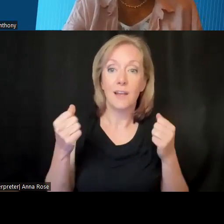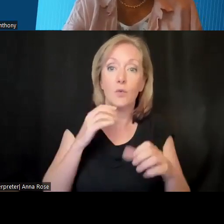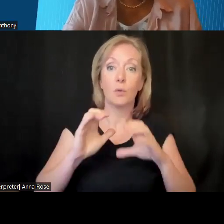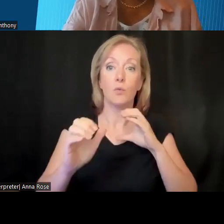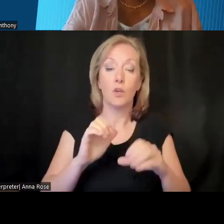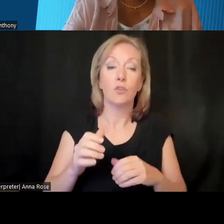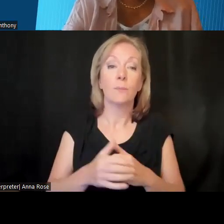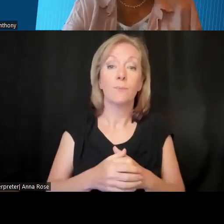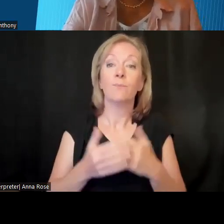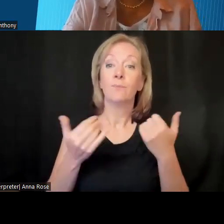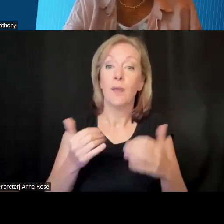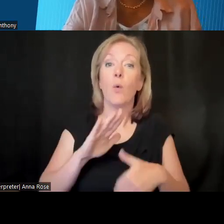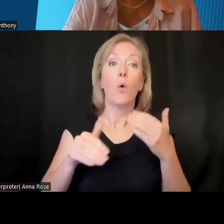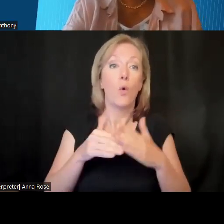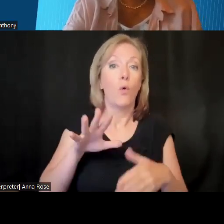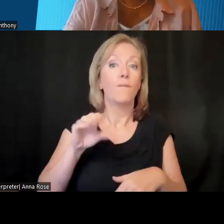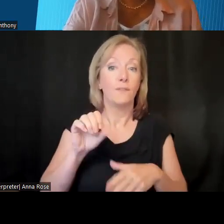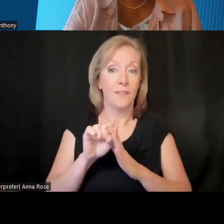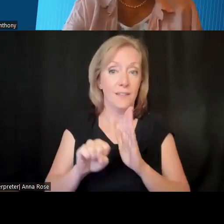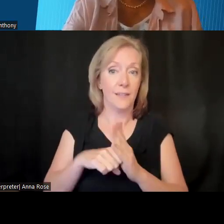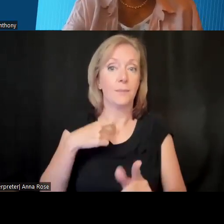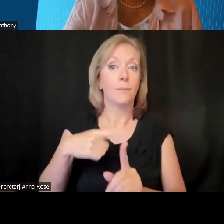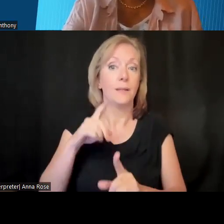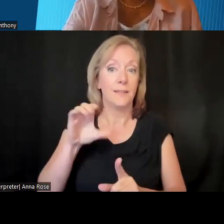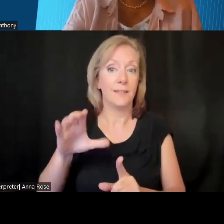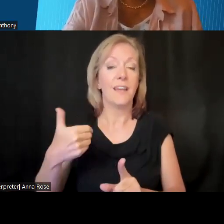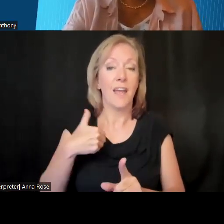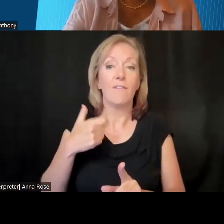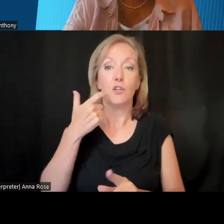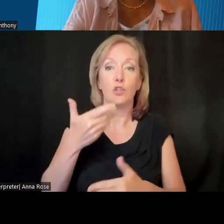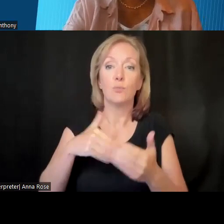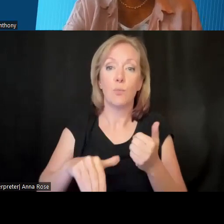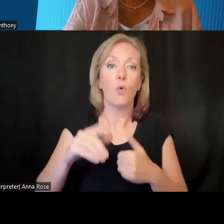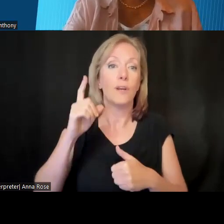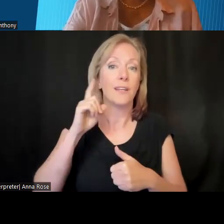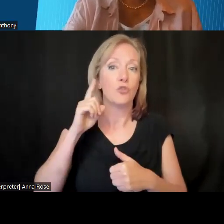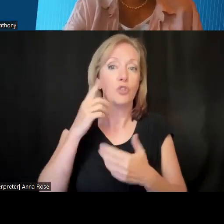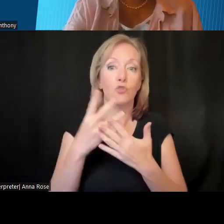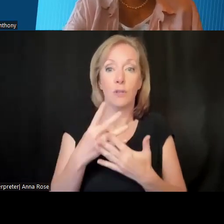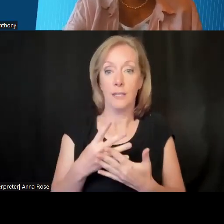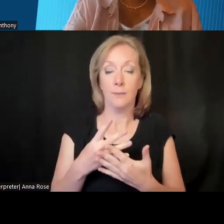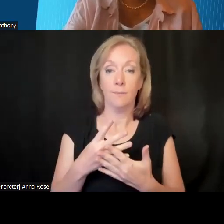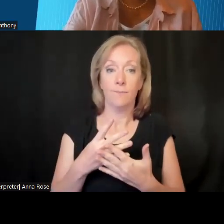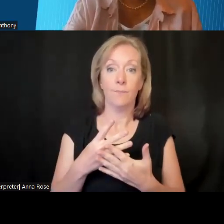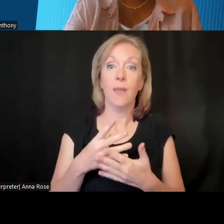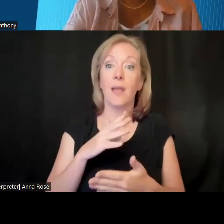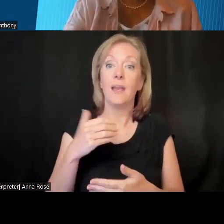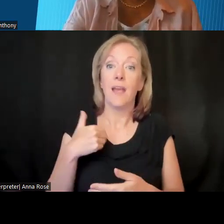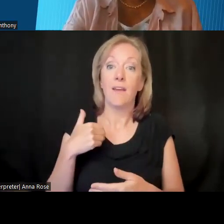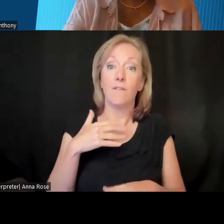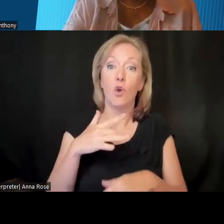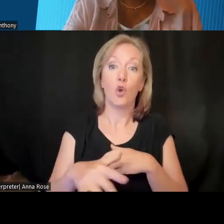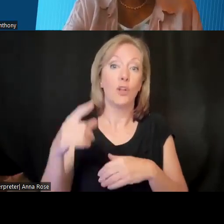right now, all 50 states and the District of Columbia have early hearing detection intervention programs and